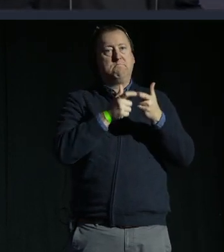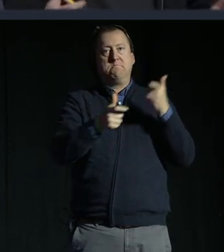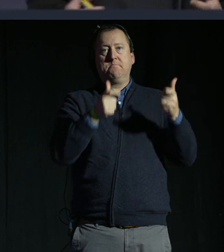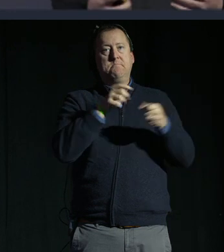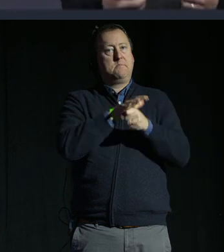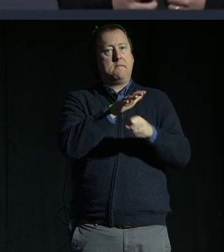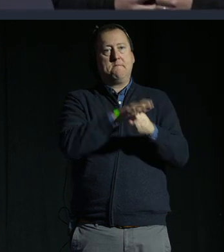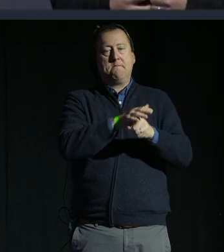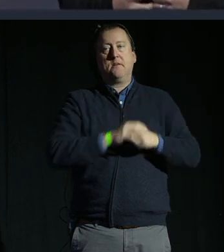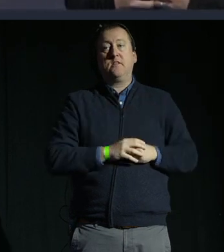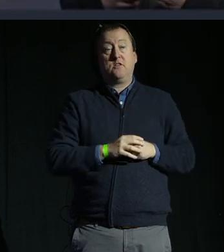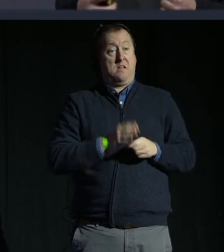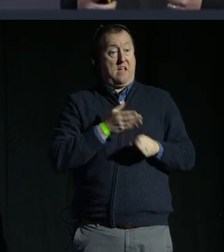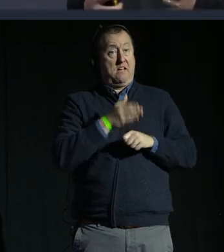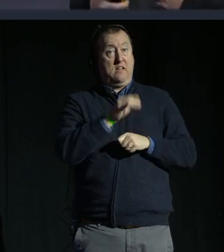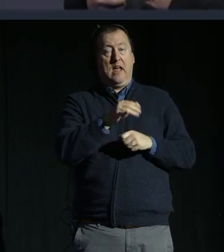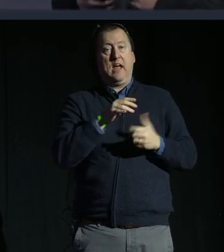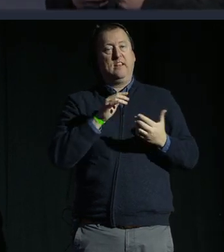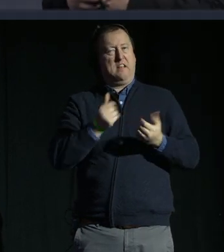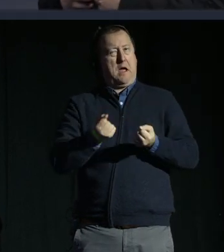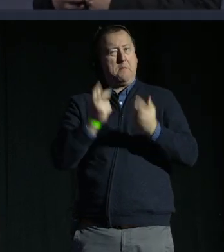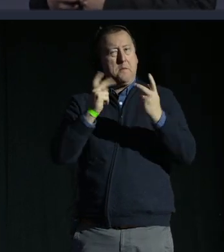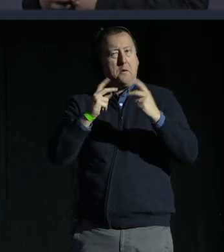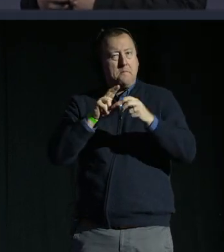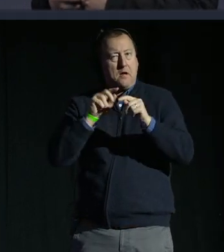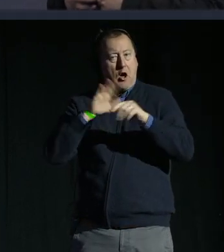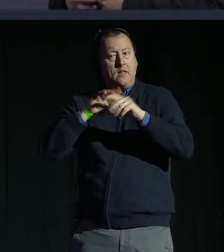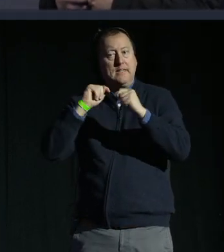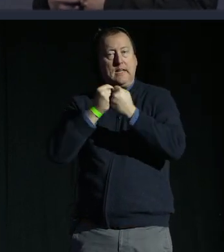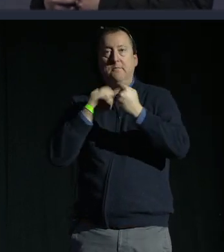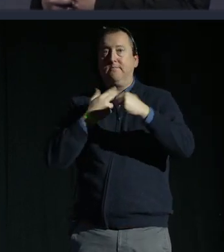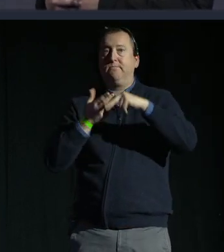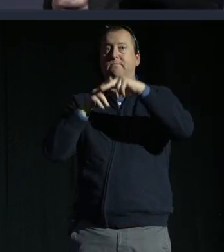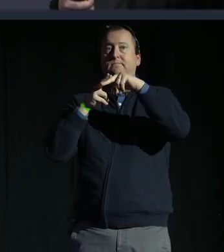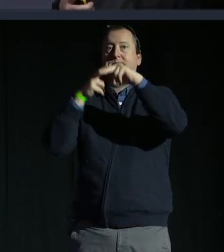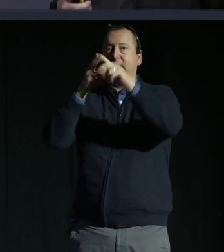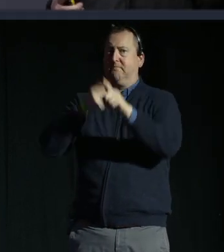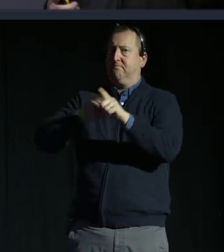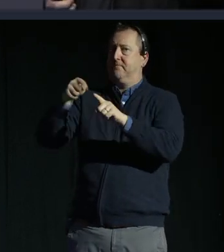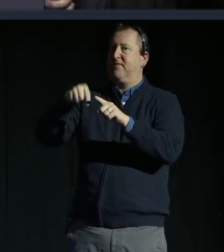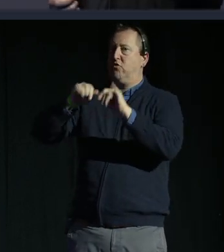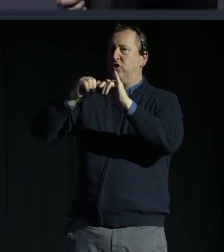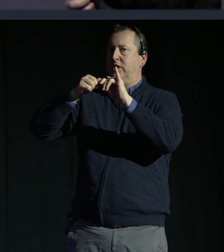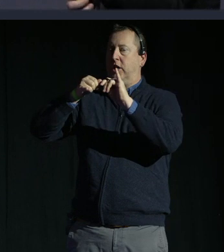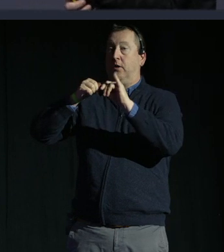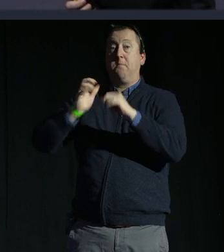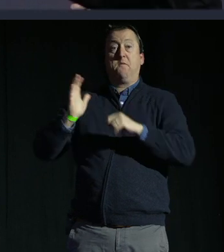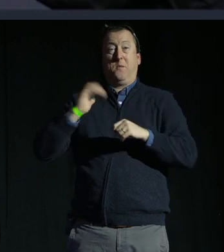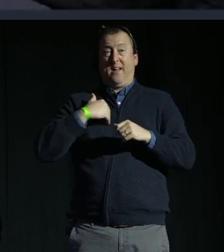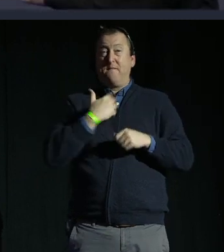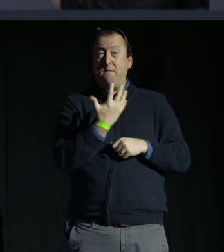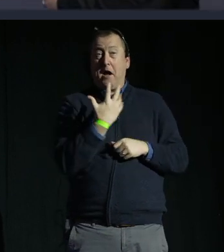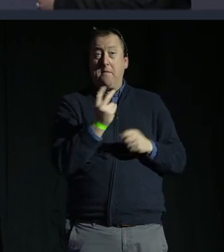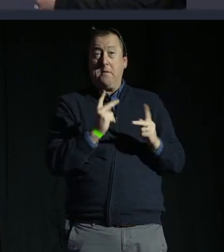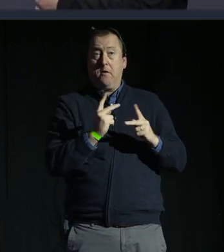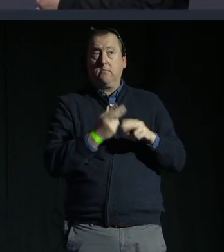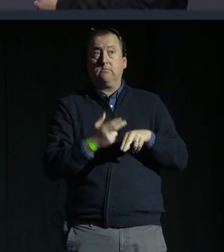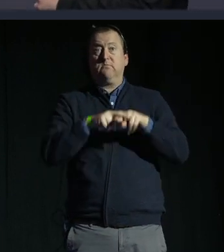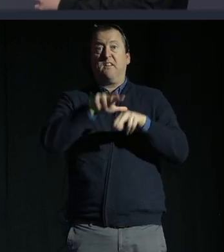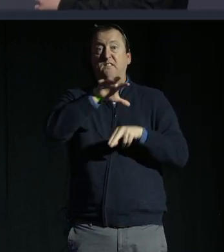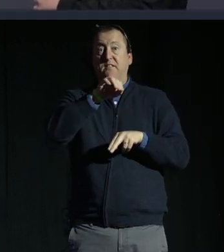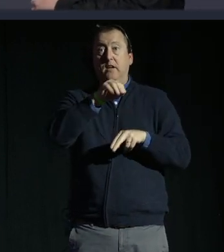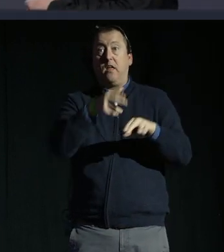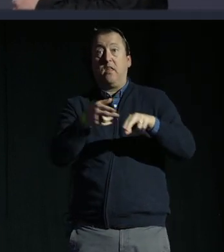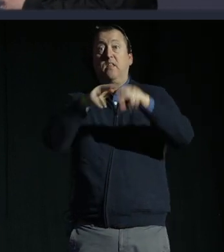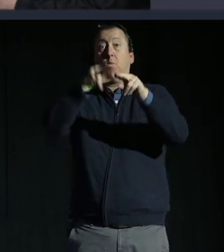After this, we ramped up the team, especially engineering. We grew from 5 to 50 to 100 engineers over the course of the